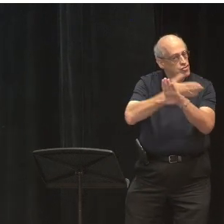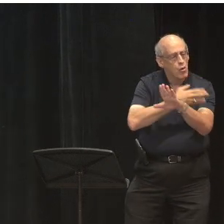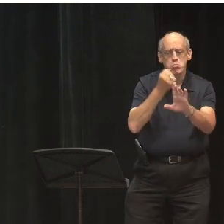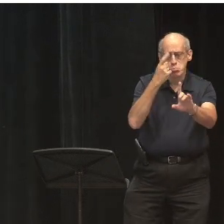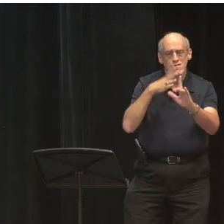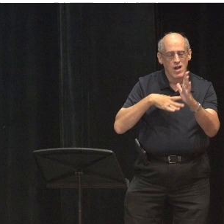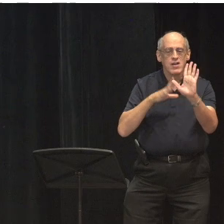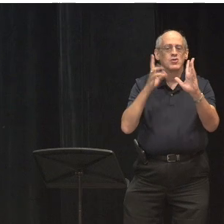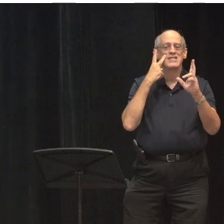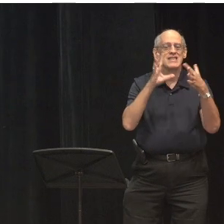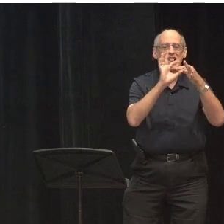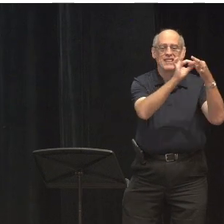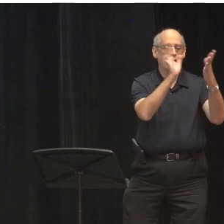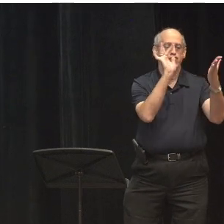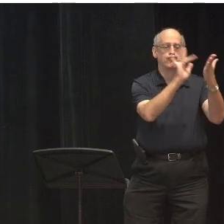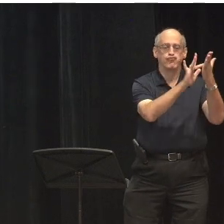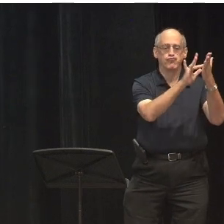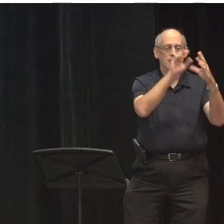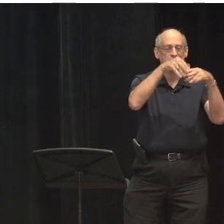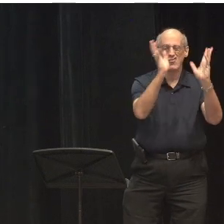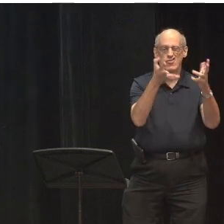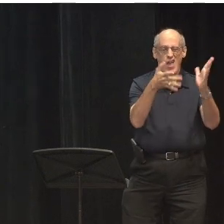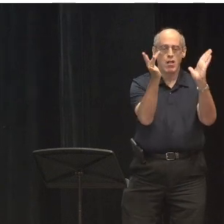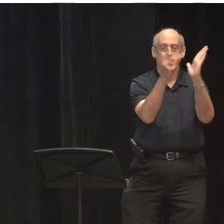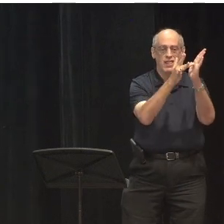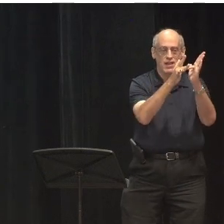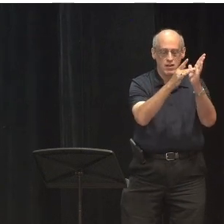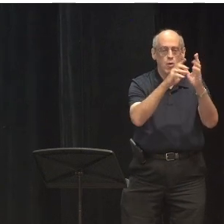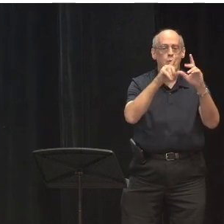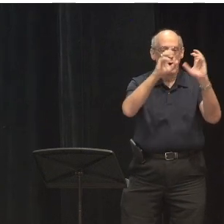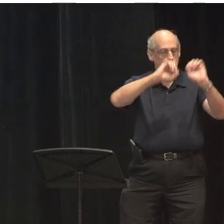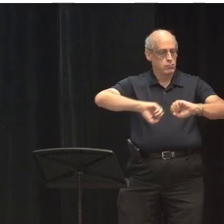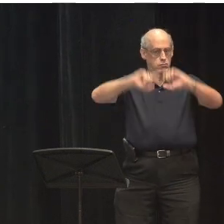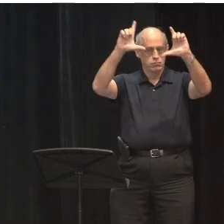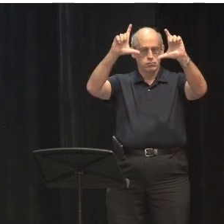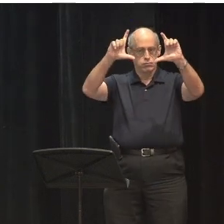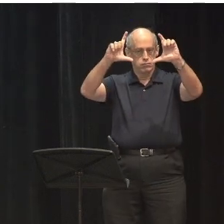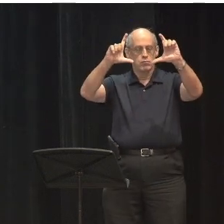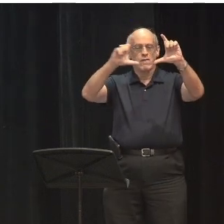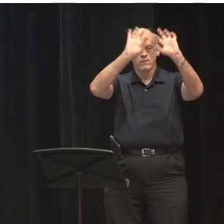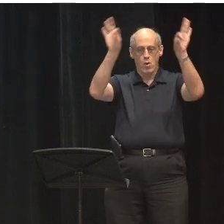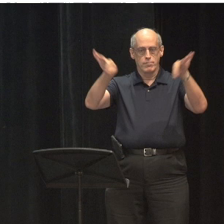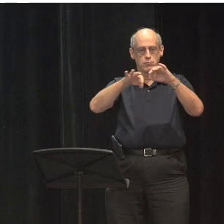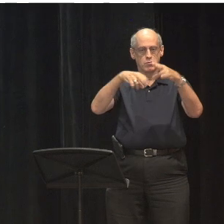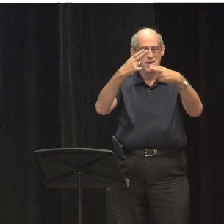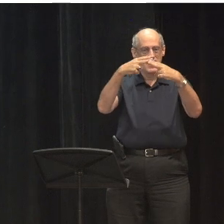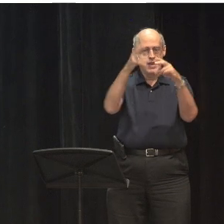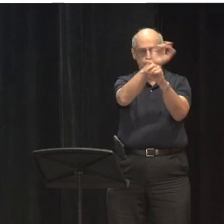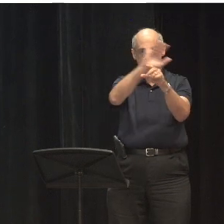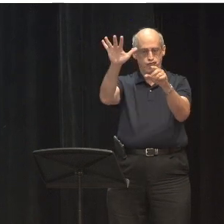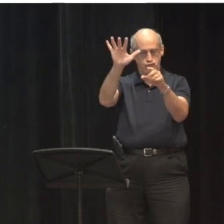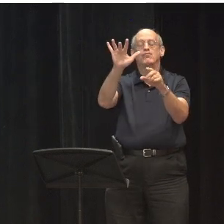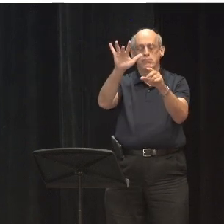you can just click on the link that's posted in the Zoom chat, and that link will take you to a virtual form where you can submit